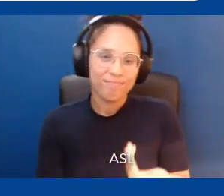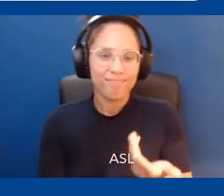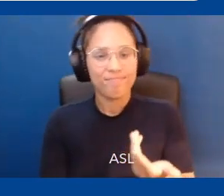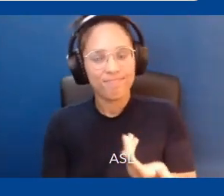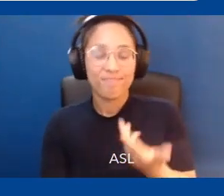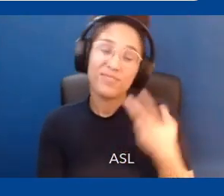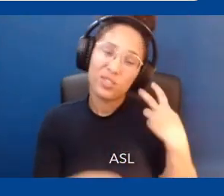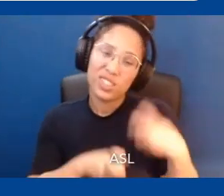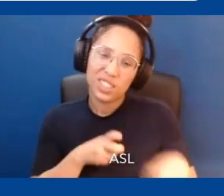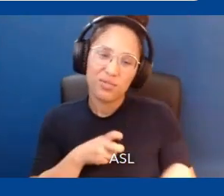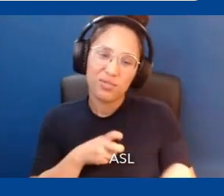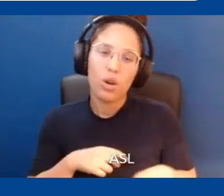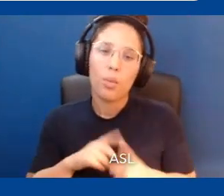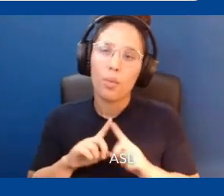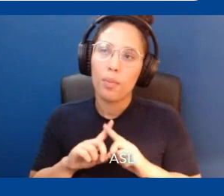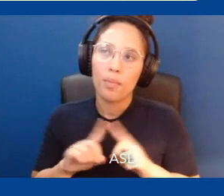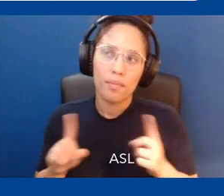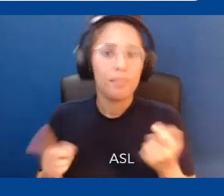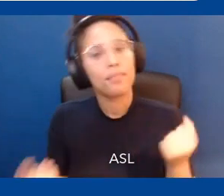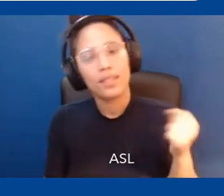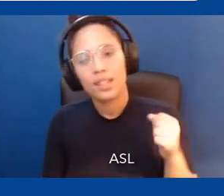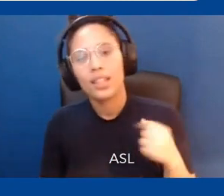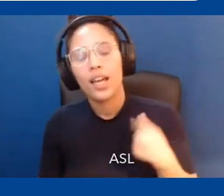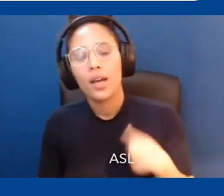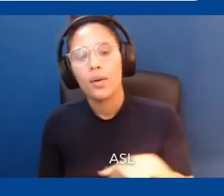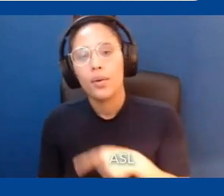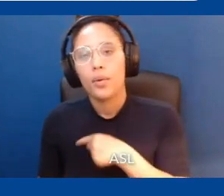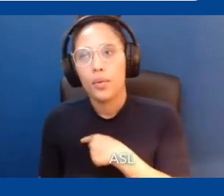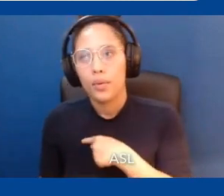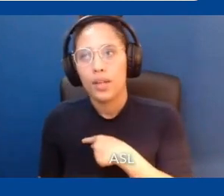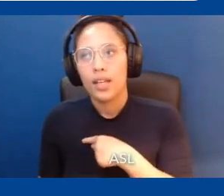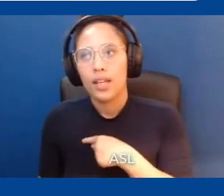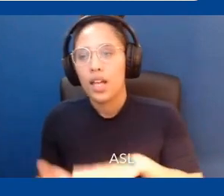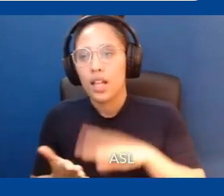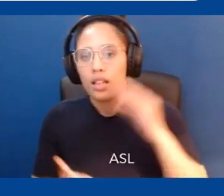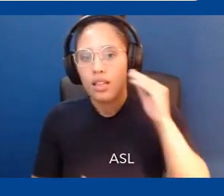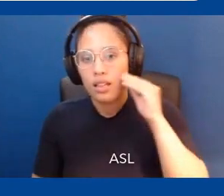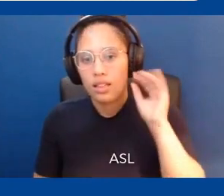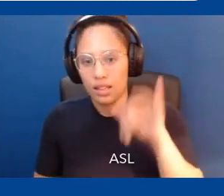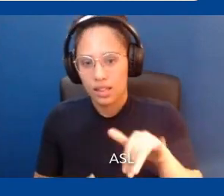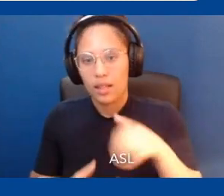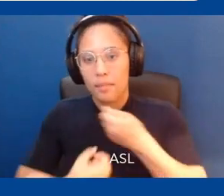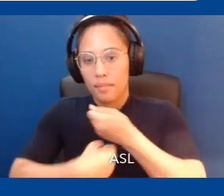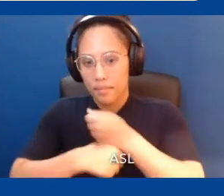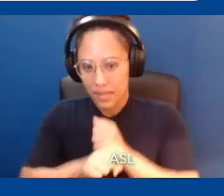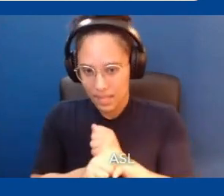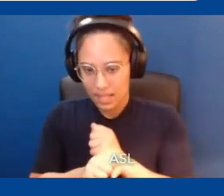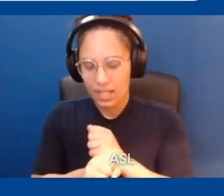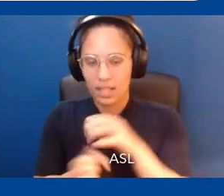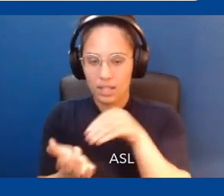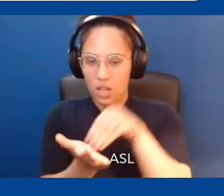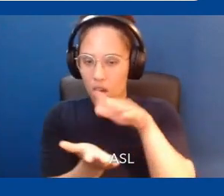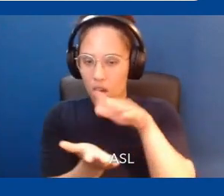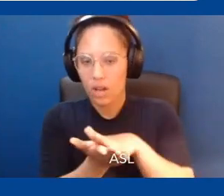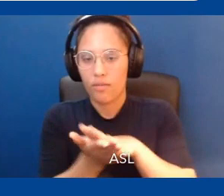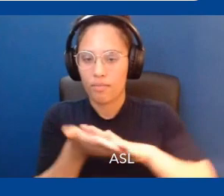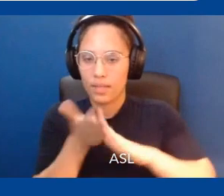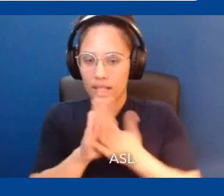quite difficult. So yeah, we found out that digitalizing it's like the safest way of